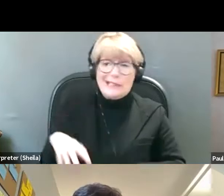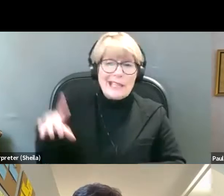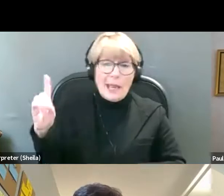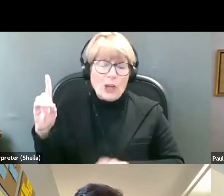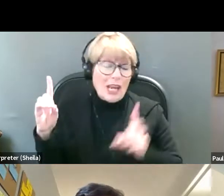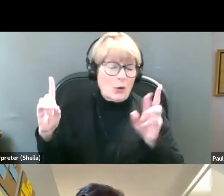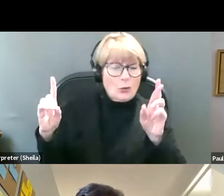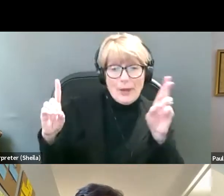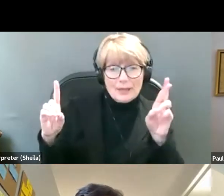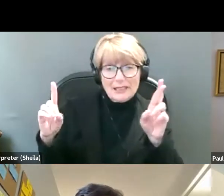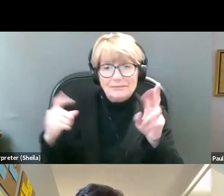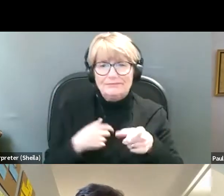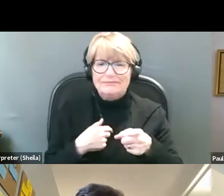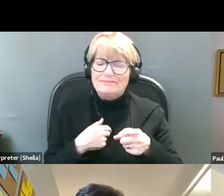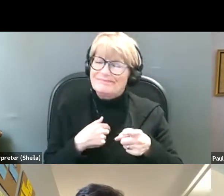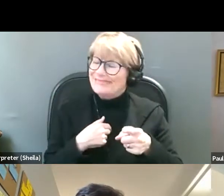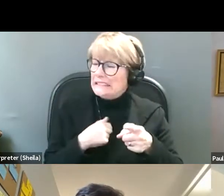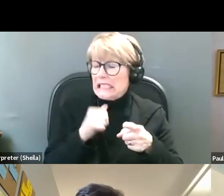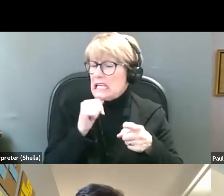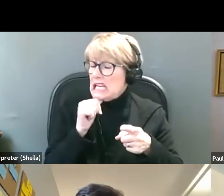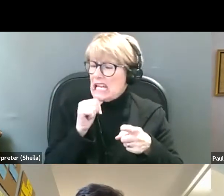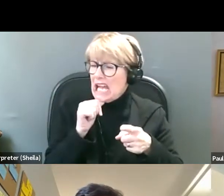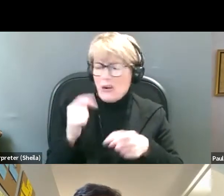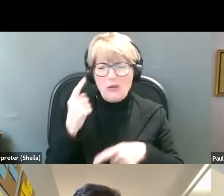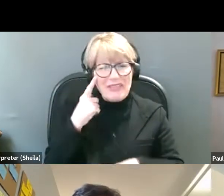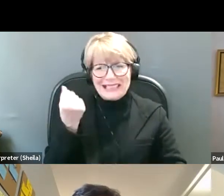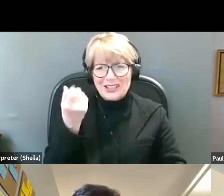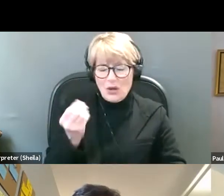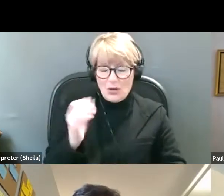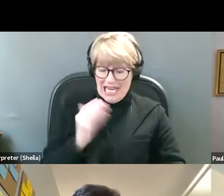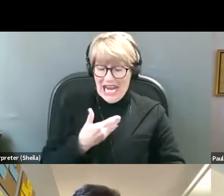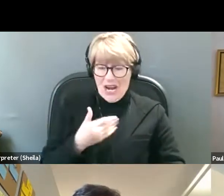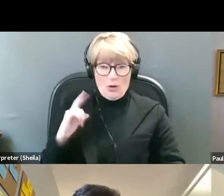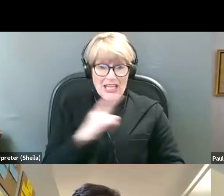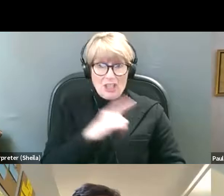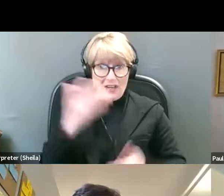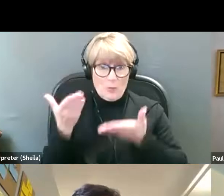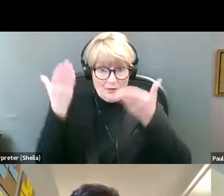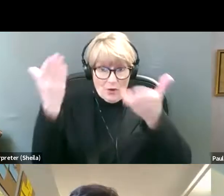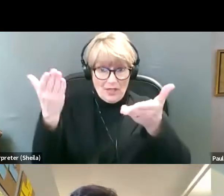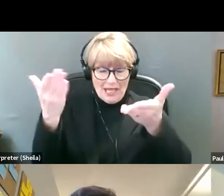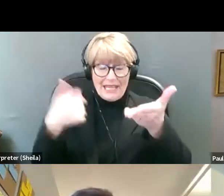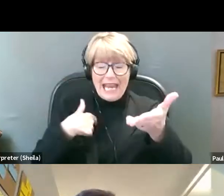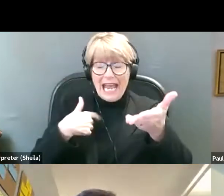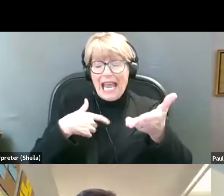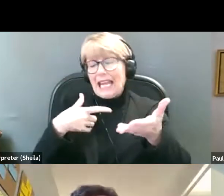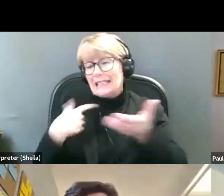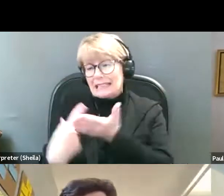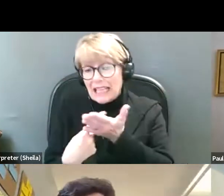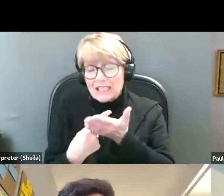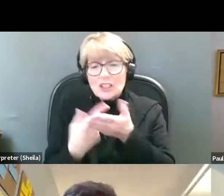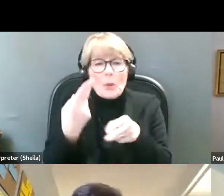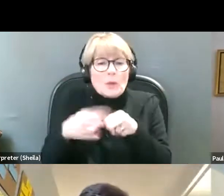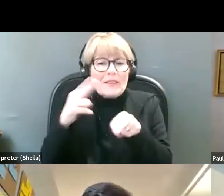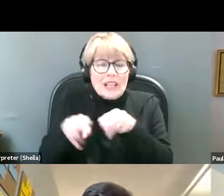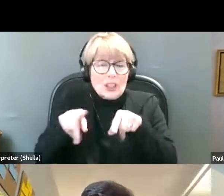I wouldn't necessarily say so. In our legislative proposal that I walked through briefly in my presentation,